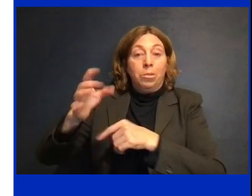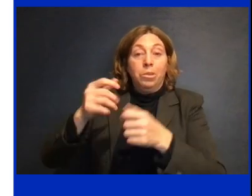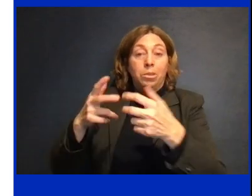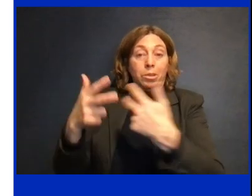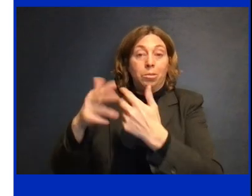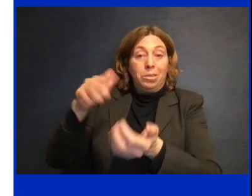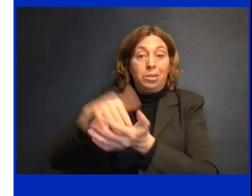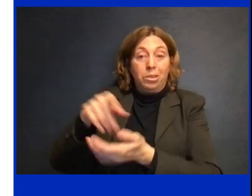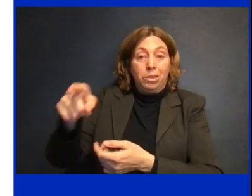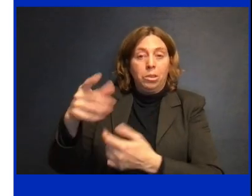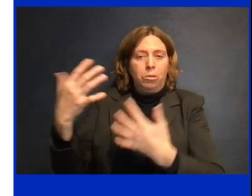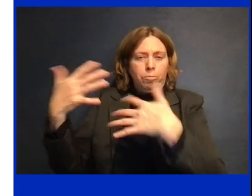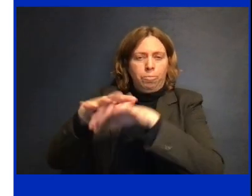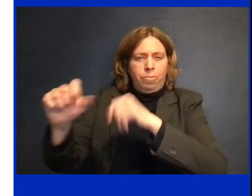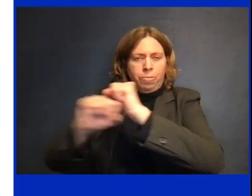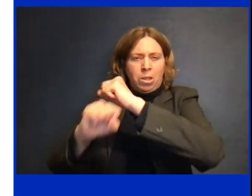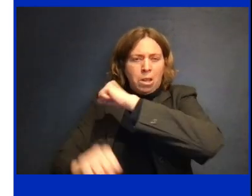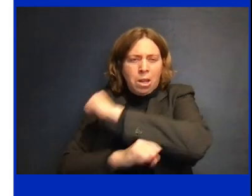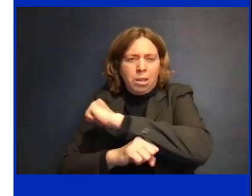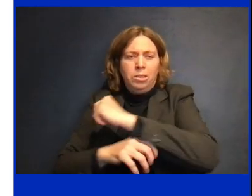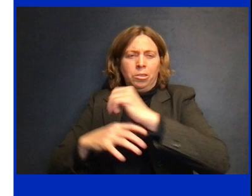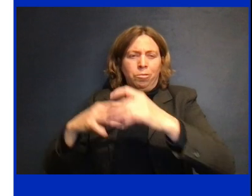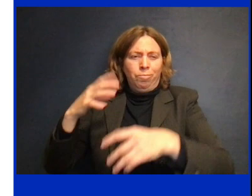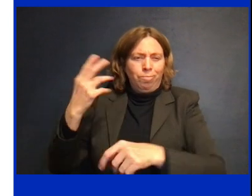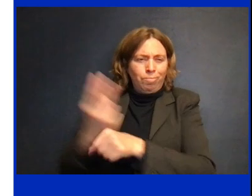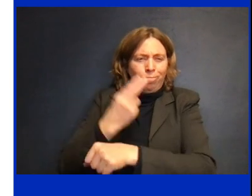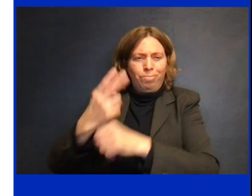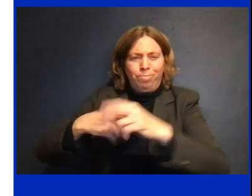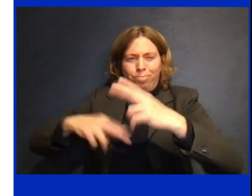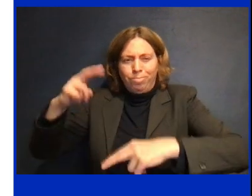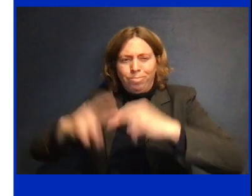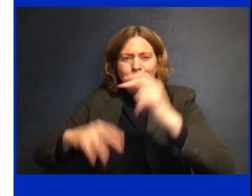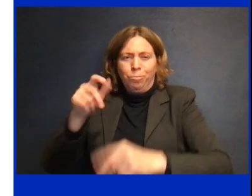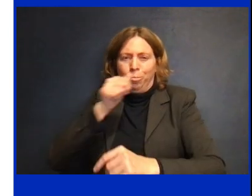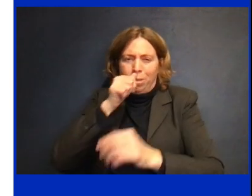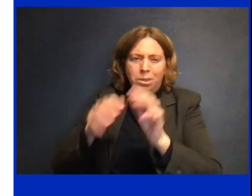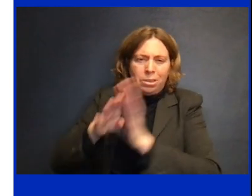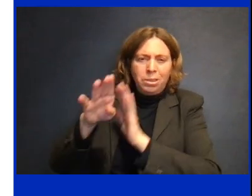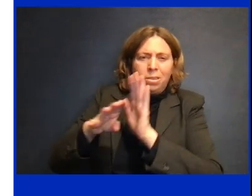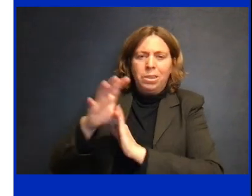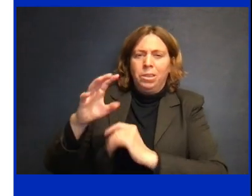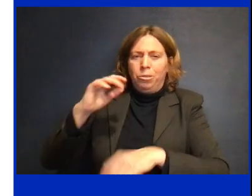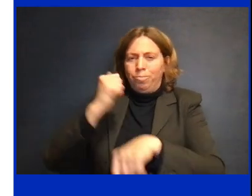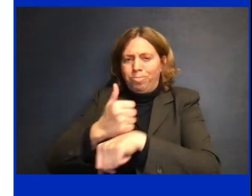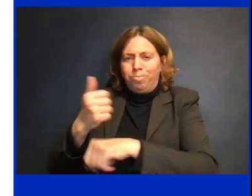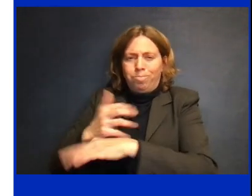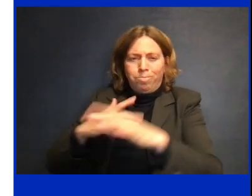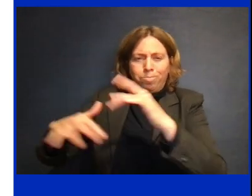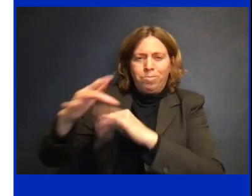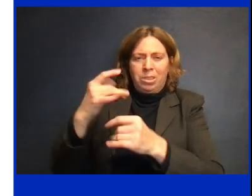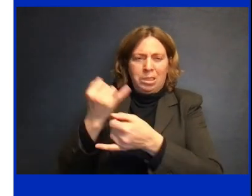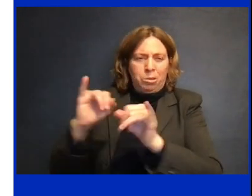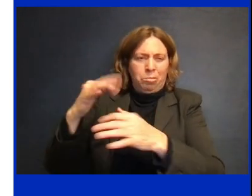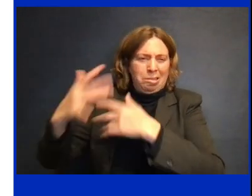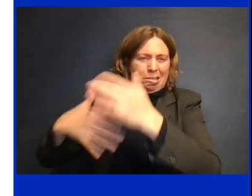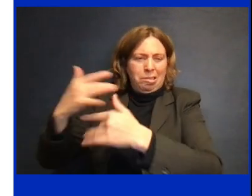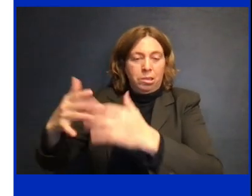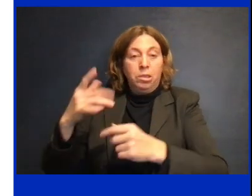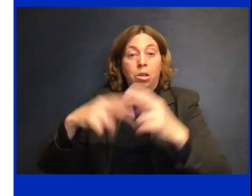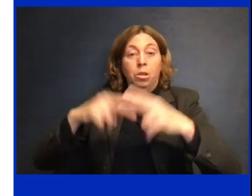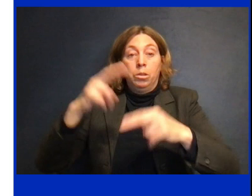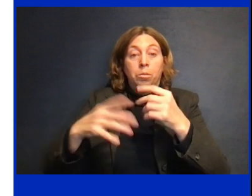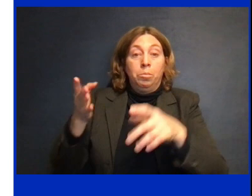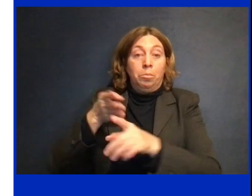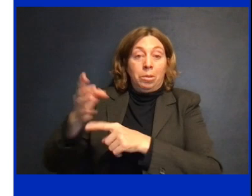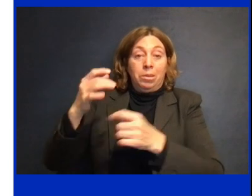will incorporate foundational work for the private development set to occur independently in the future. Construction of the main